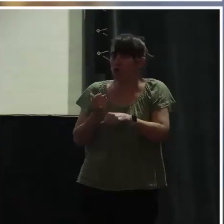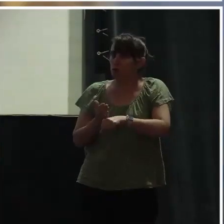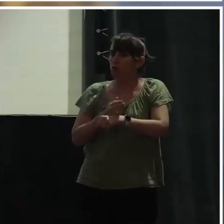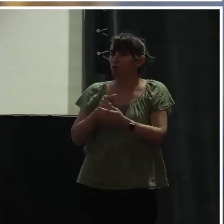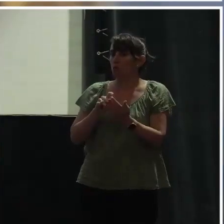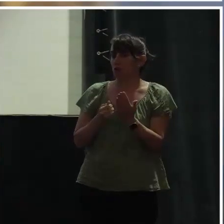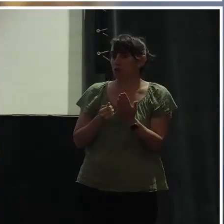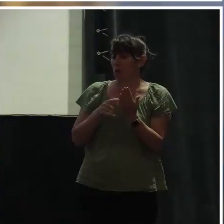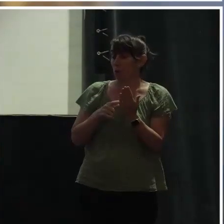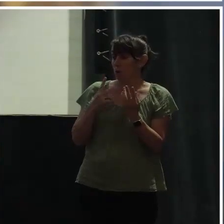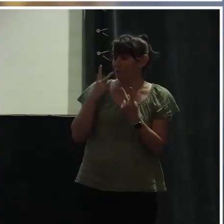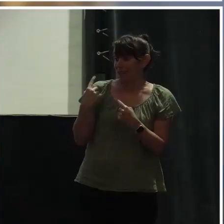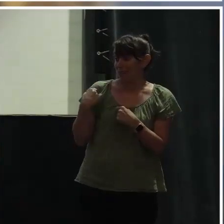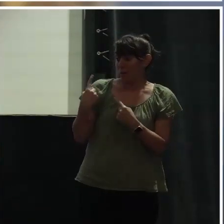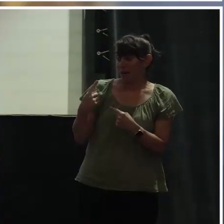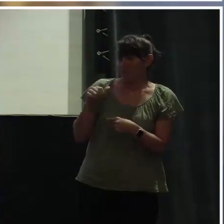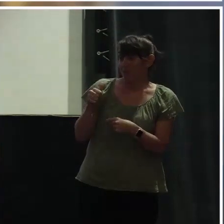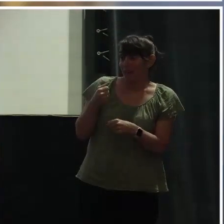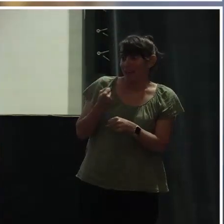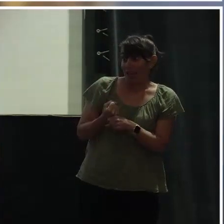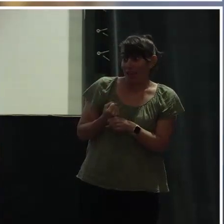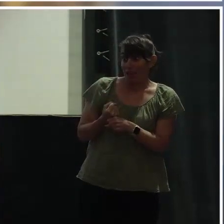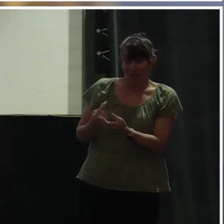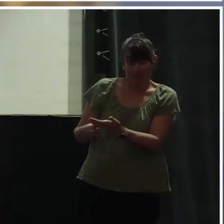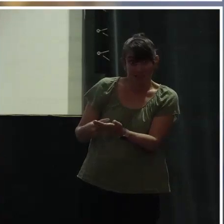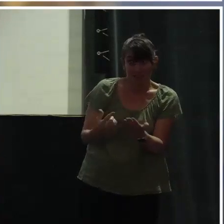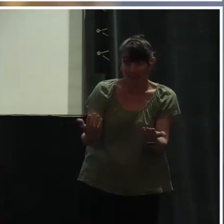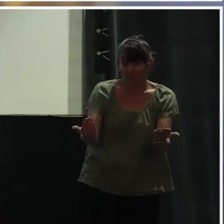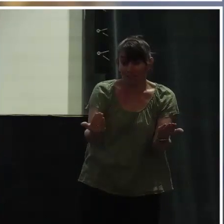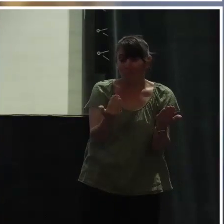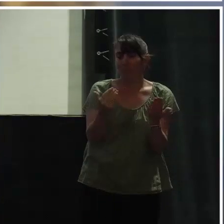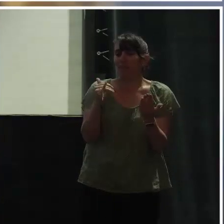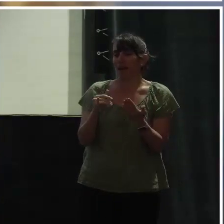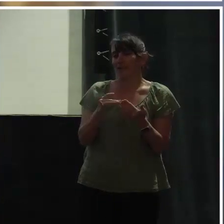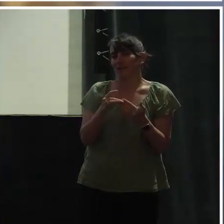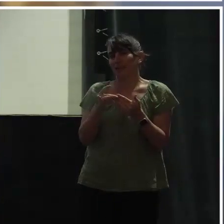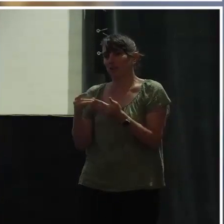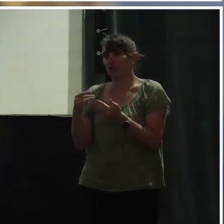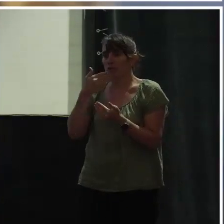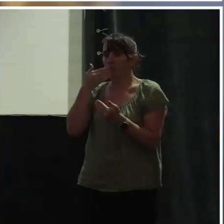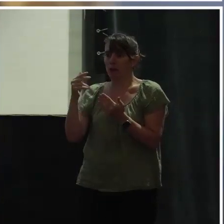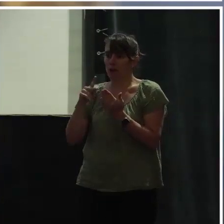the last decade is conversations like these have led to better projects. So once again, thank you for having me.